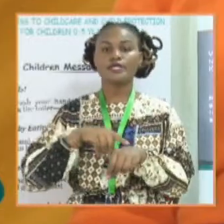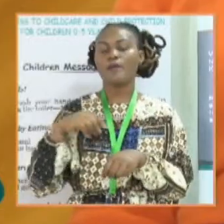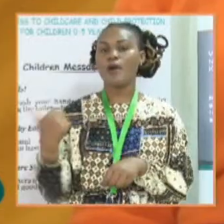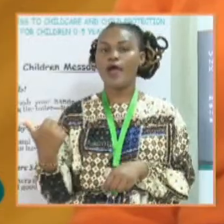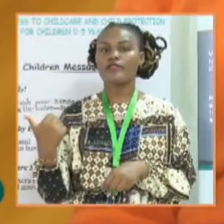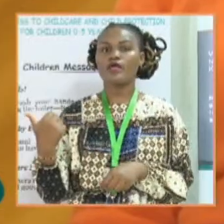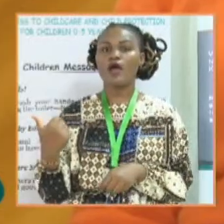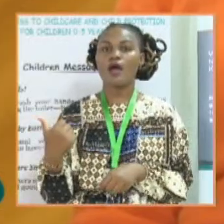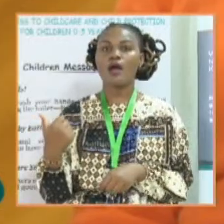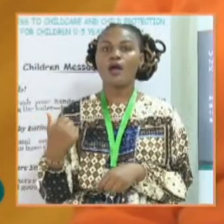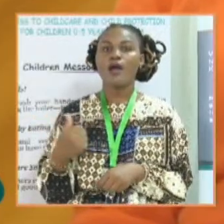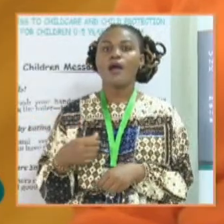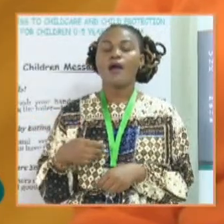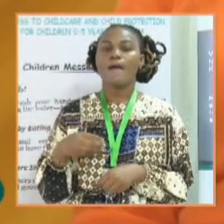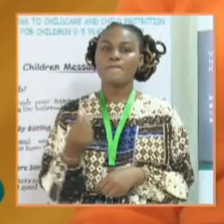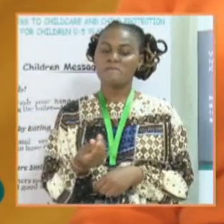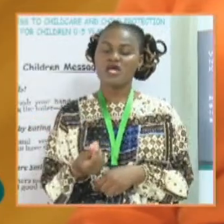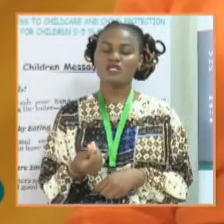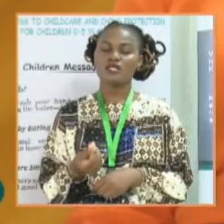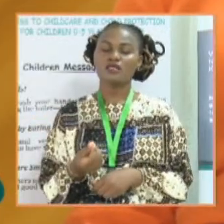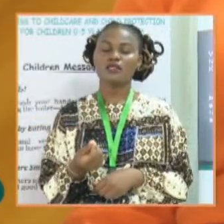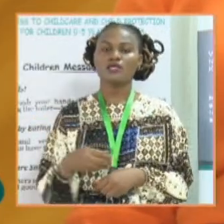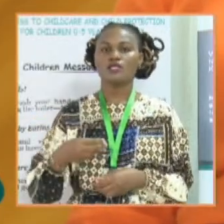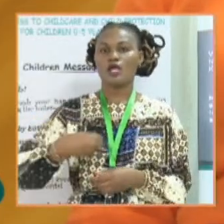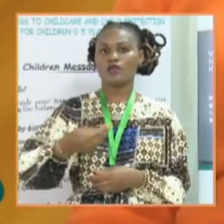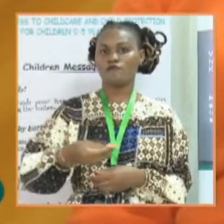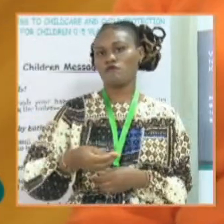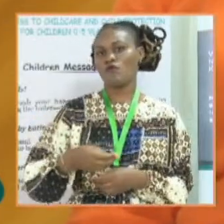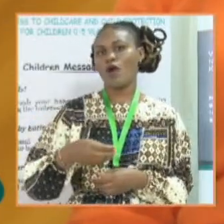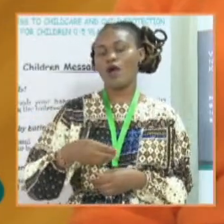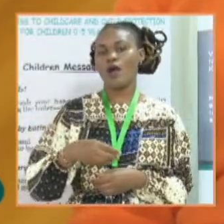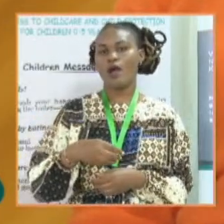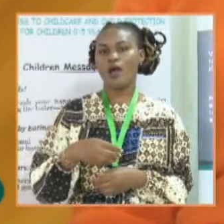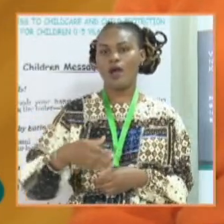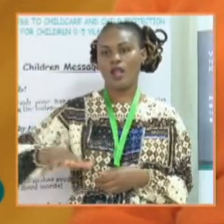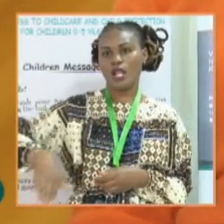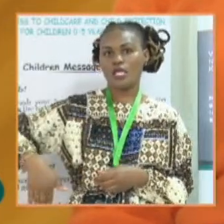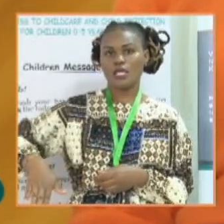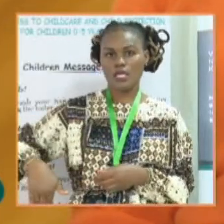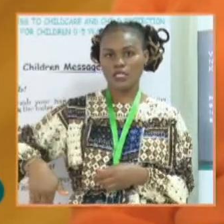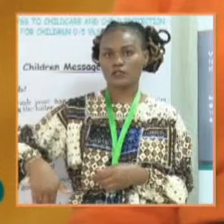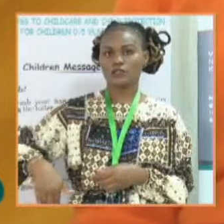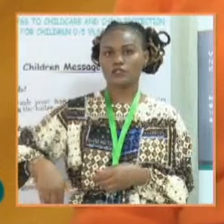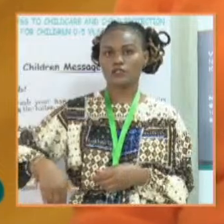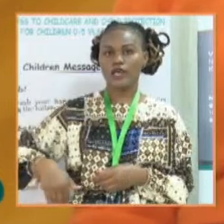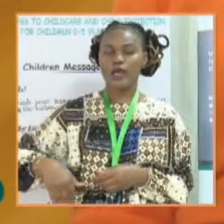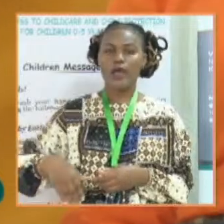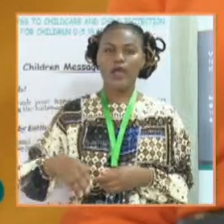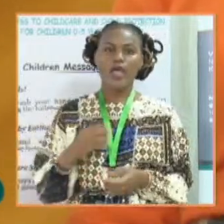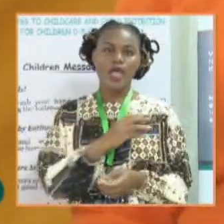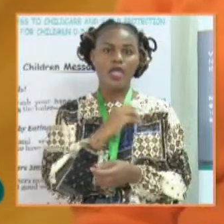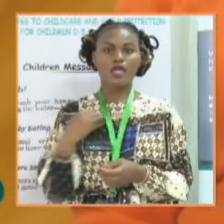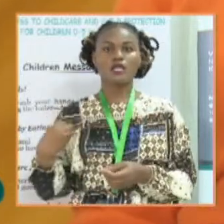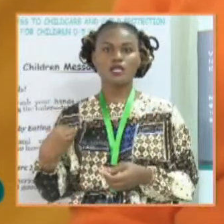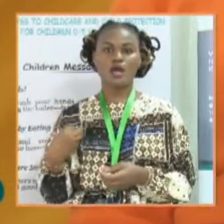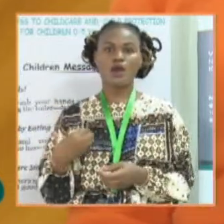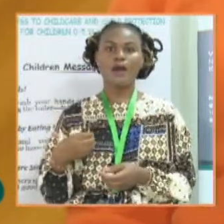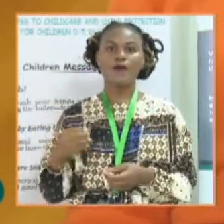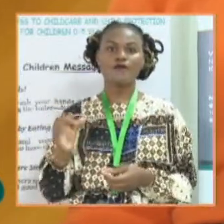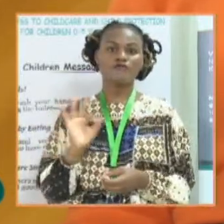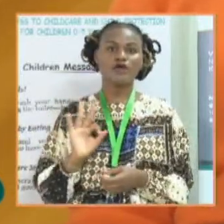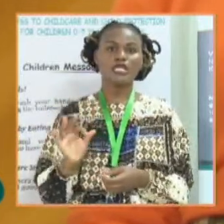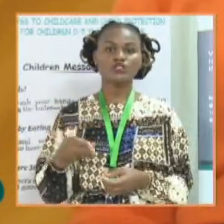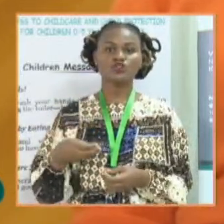assigned earlier which were not utilized, and because the financial year is coming to an end, the reasons we were given is